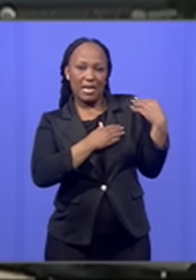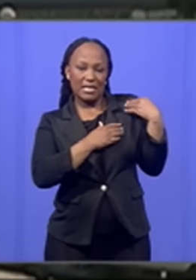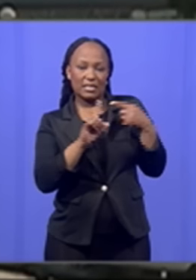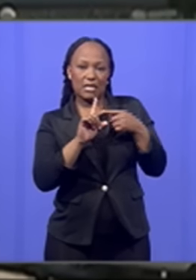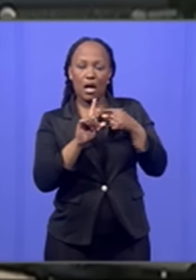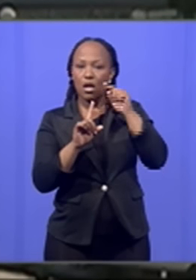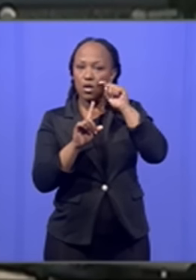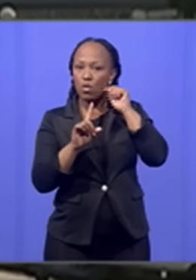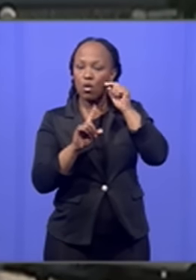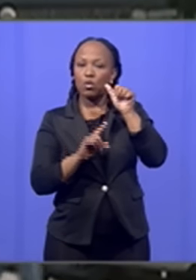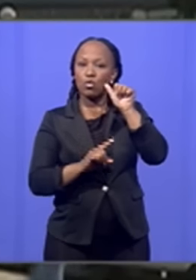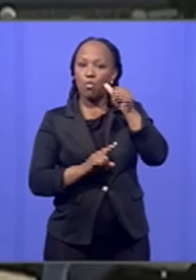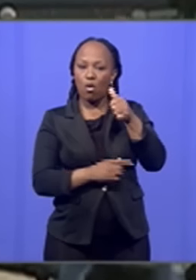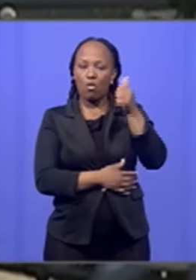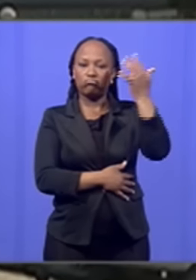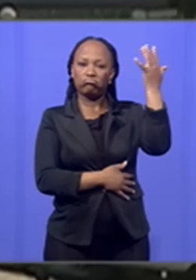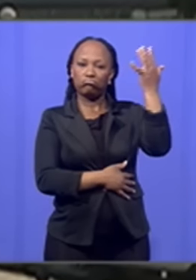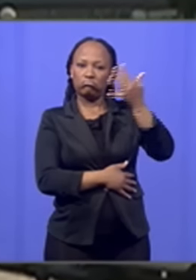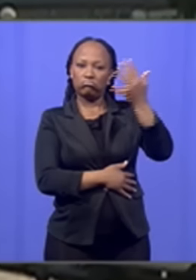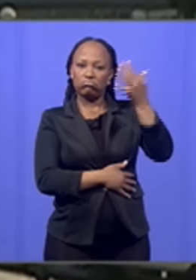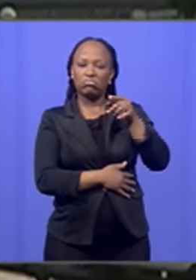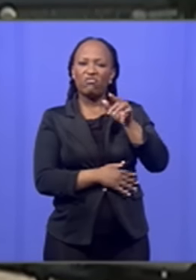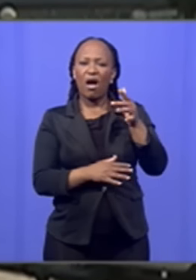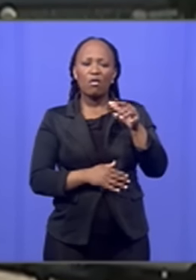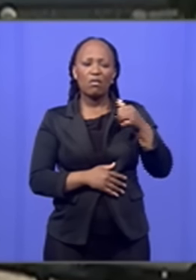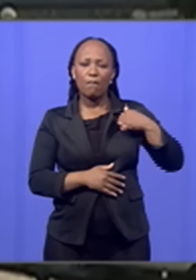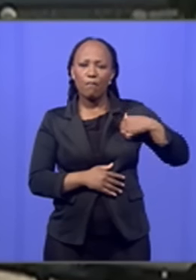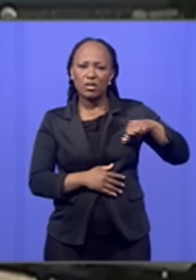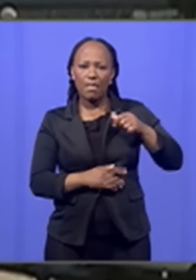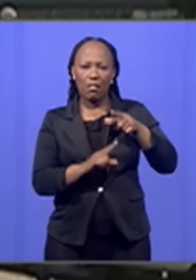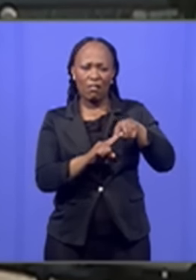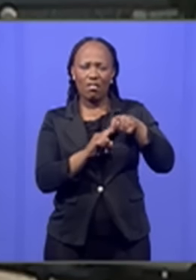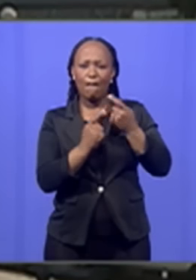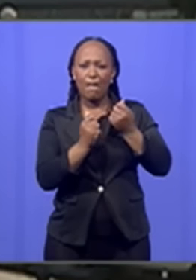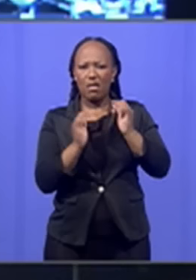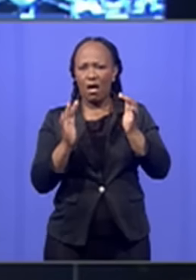puo hosane ka yona qeto ena ya ho kgina ditjhelete tsa bomasepala.